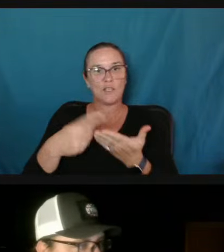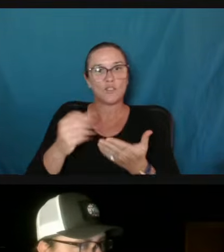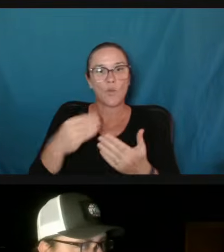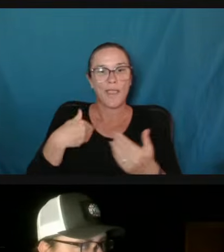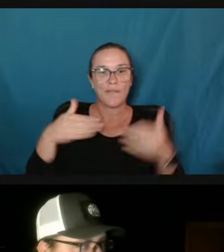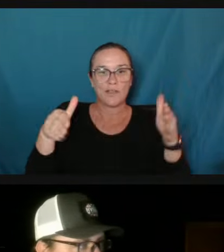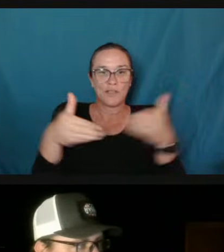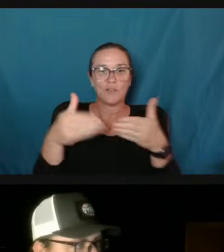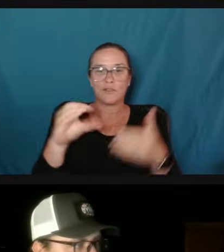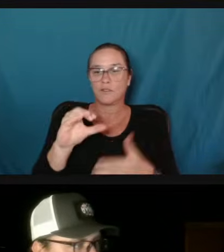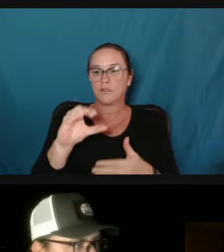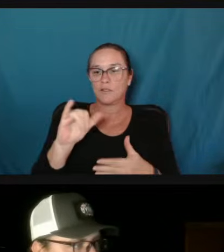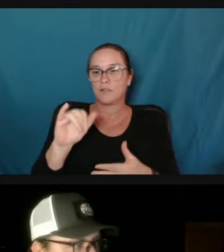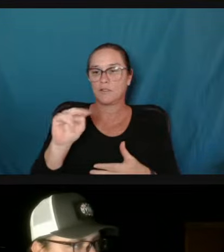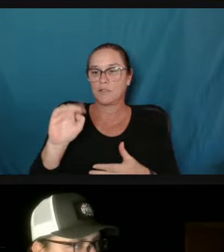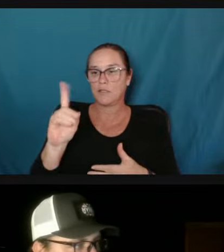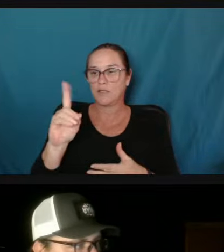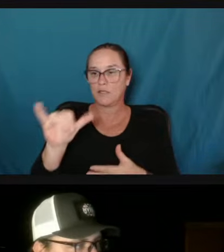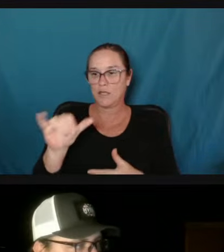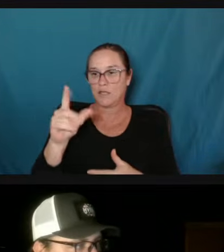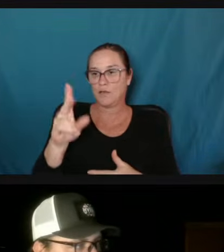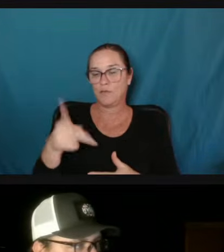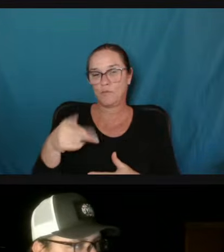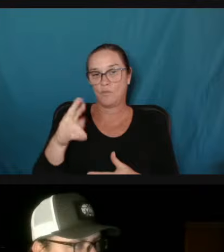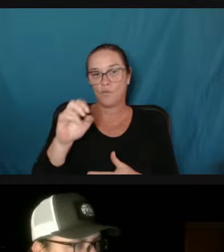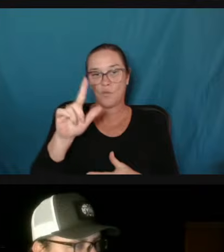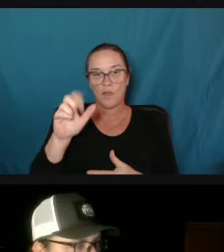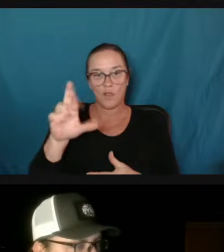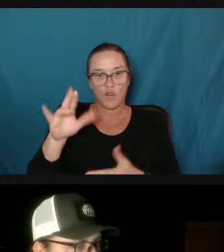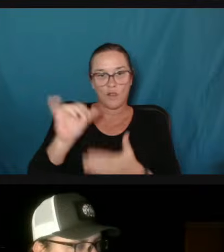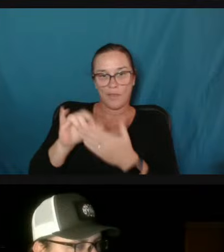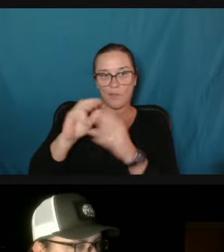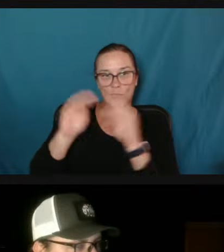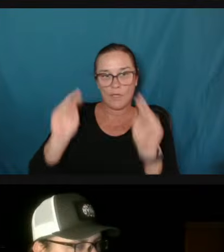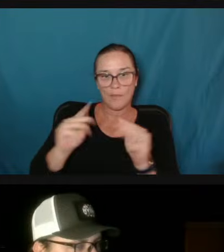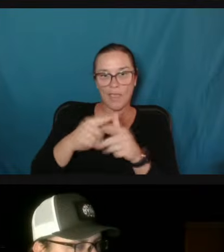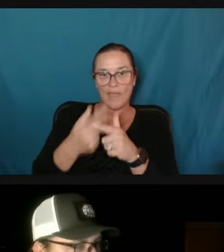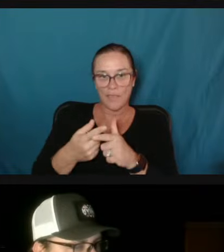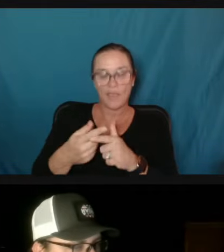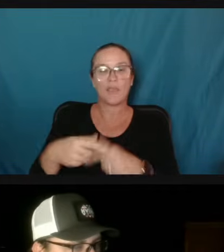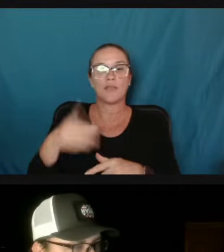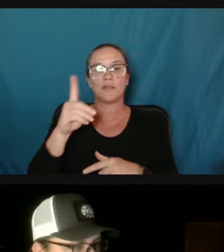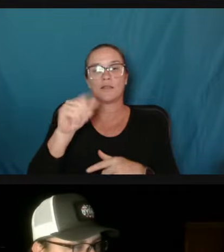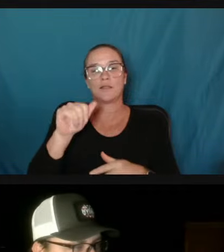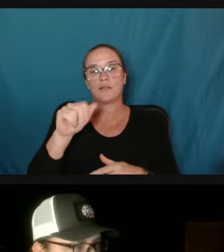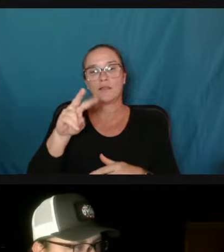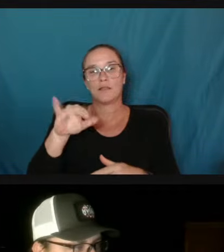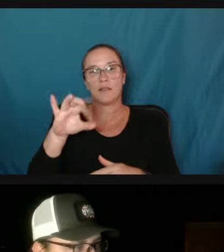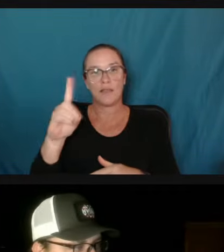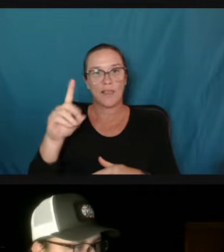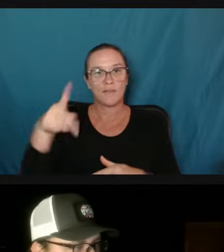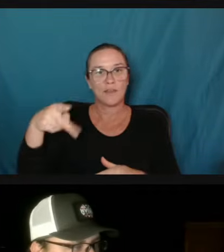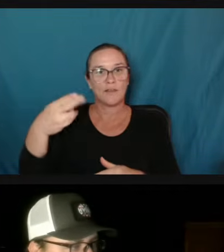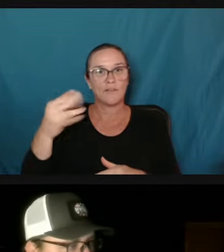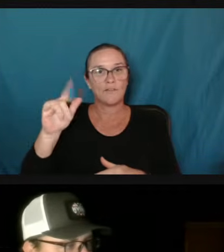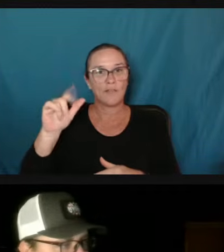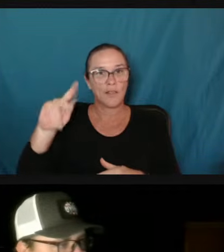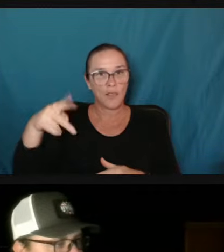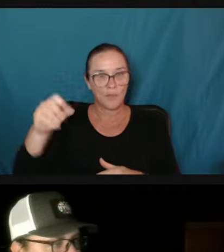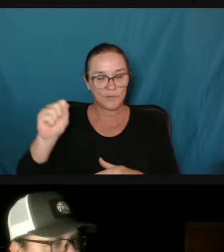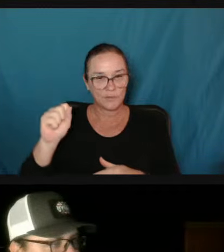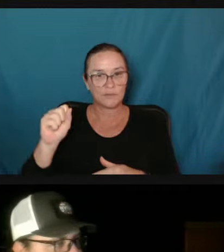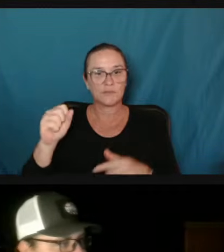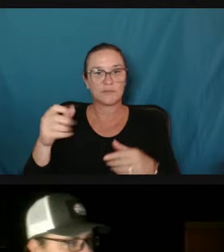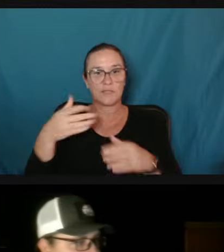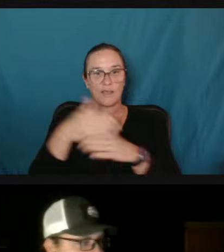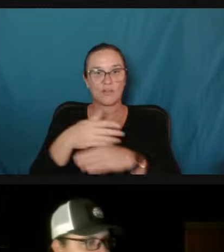Preller, director of the Tsunami Museum, and then David Phillips following her. And this was put together as a